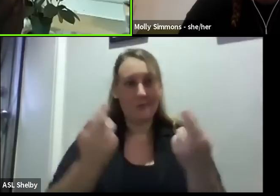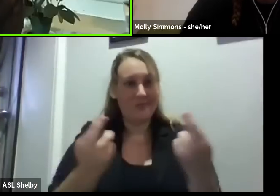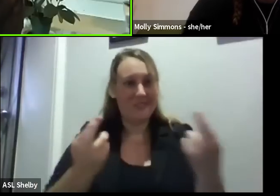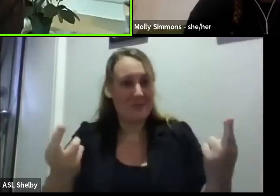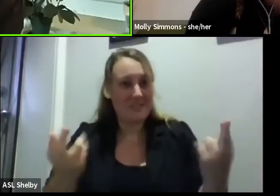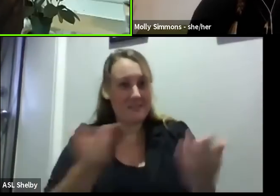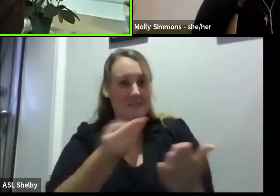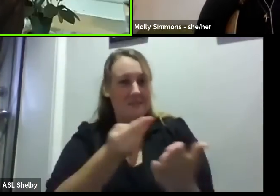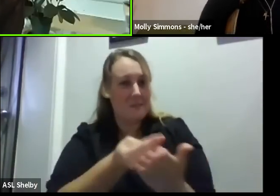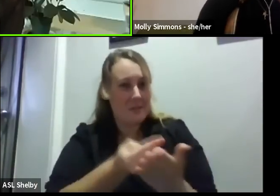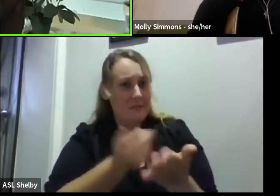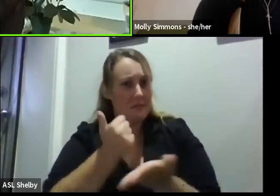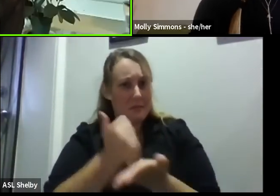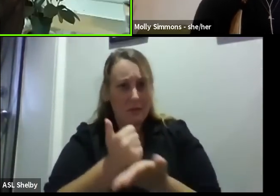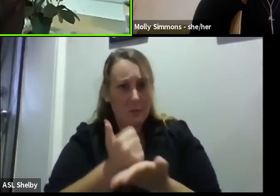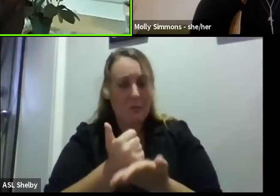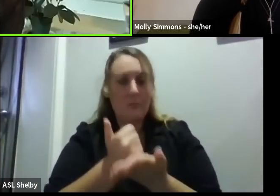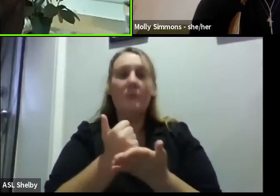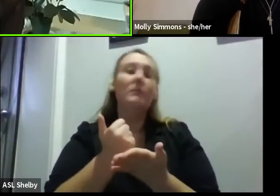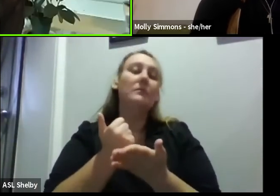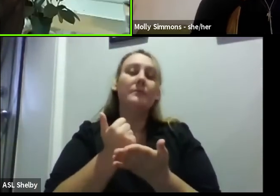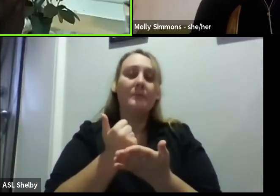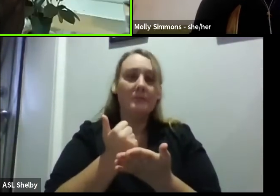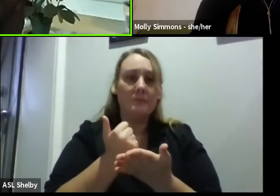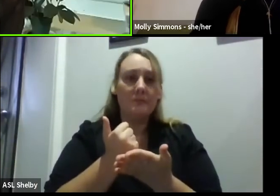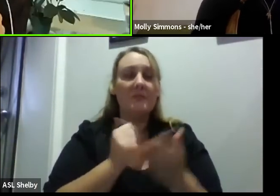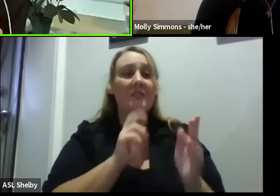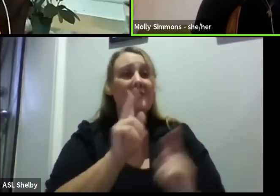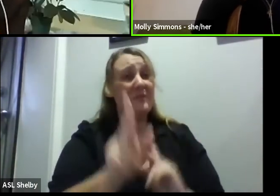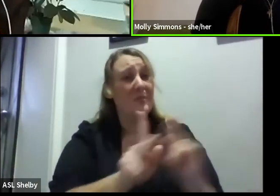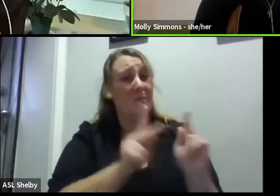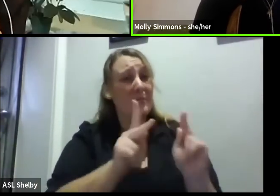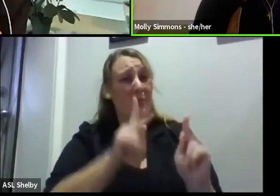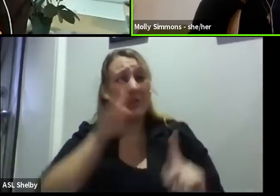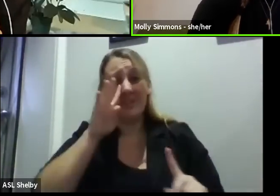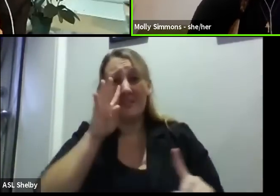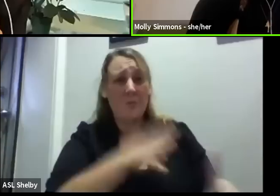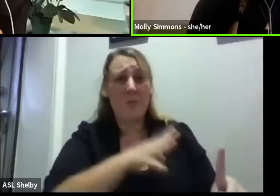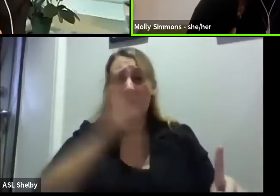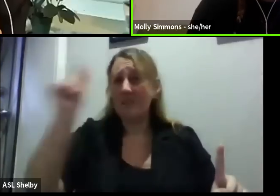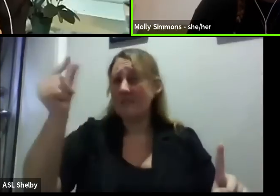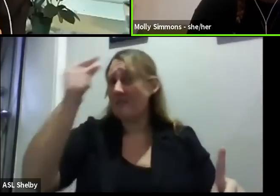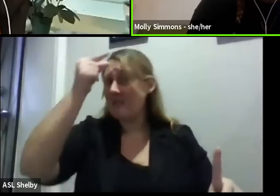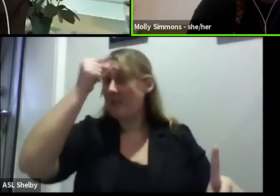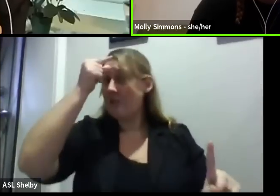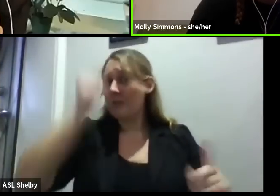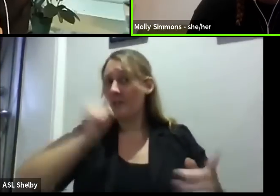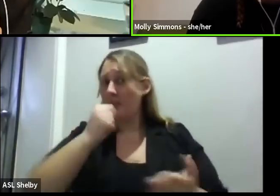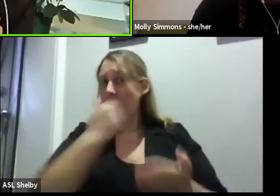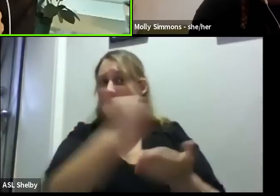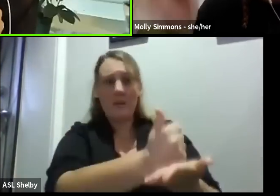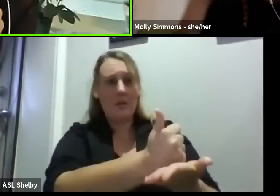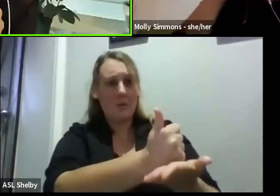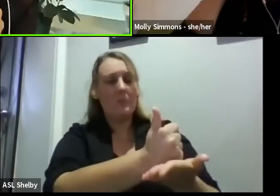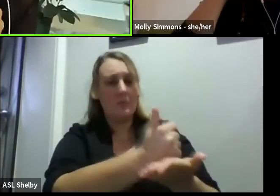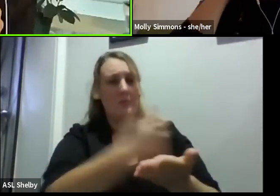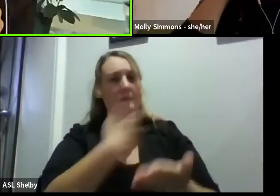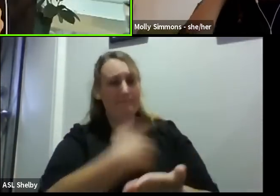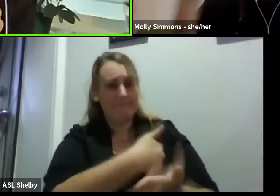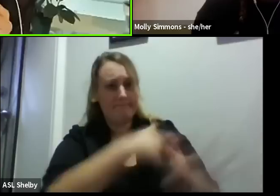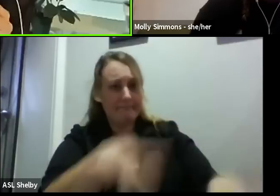in our community that our government and institutions have left uncared for. Sex work exists at the intersection of so